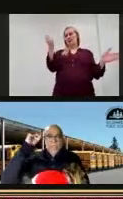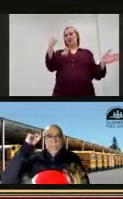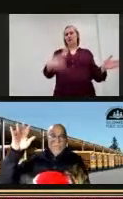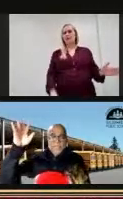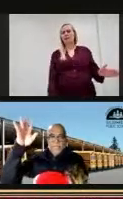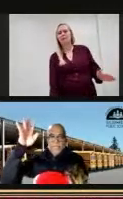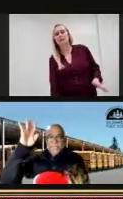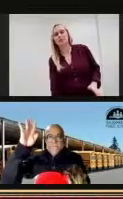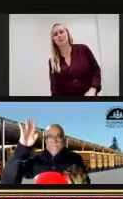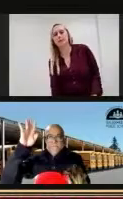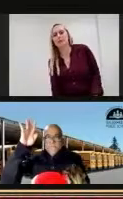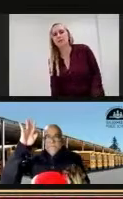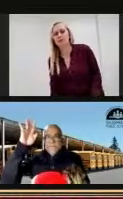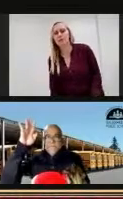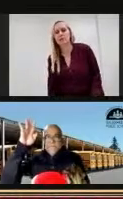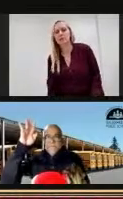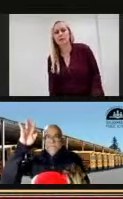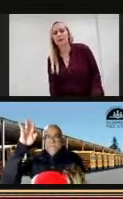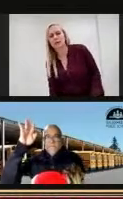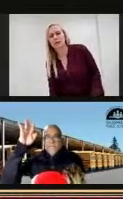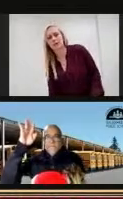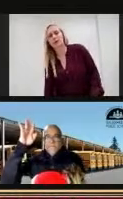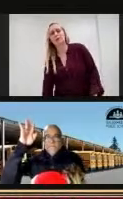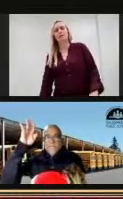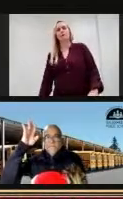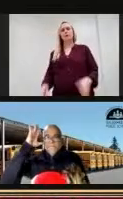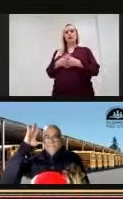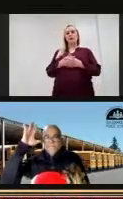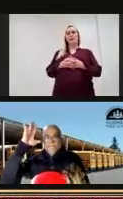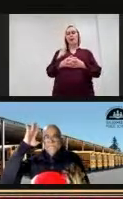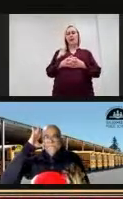add something on that. Okay, awesome.